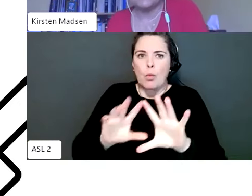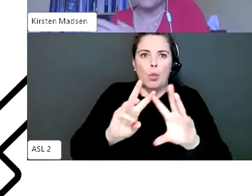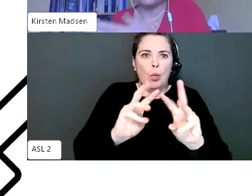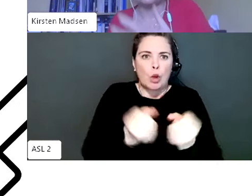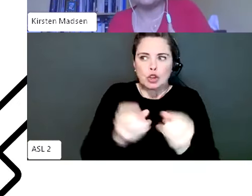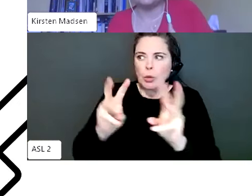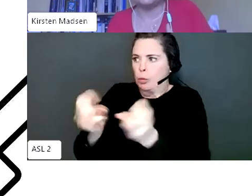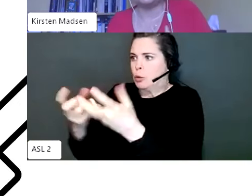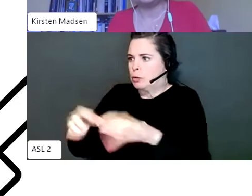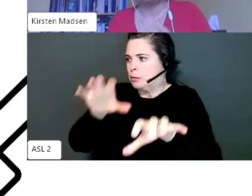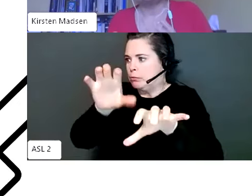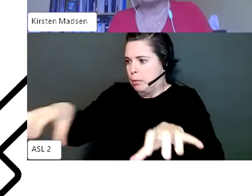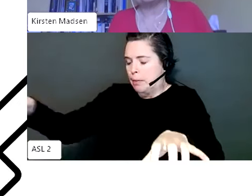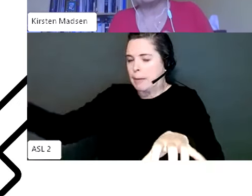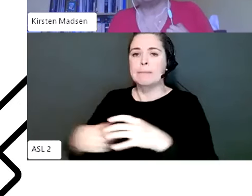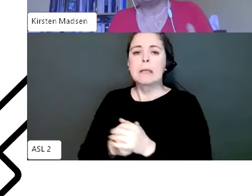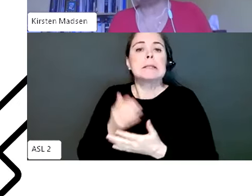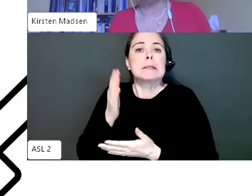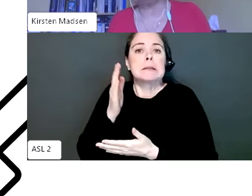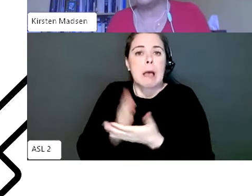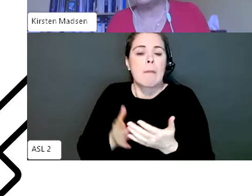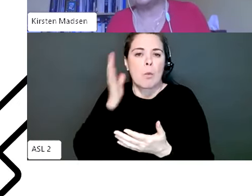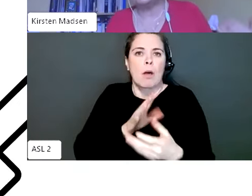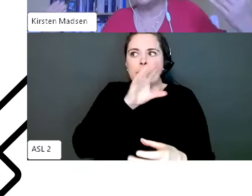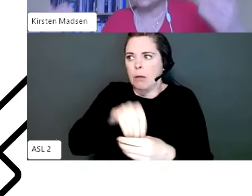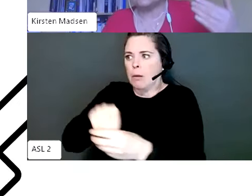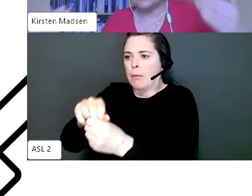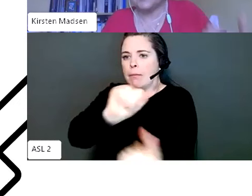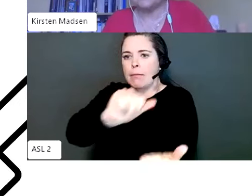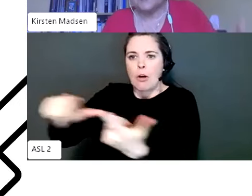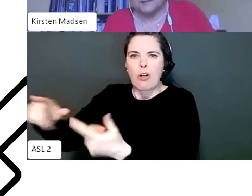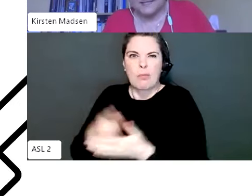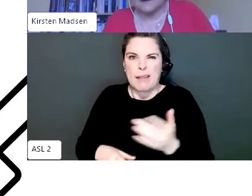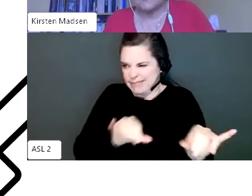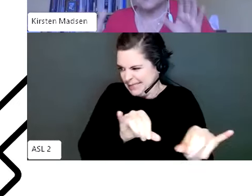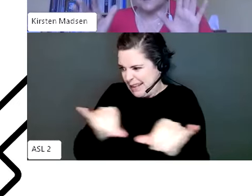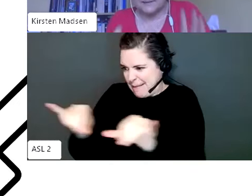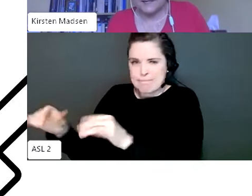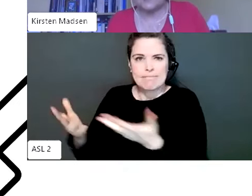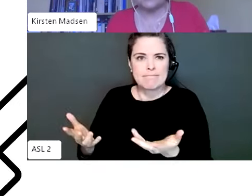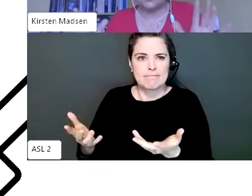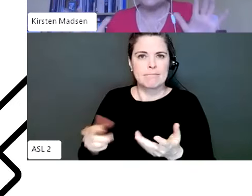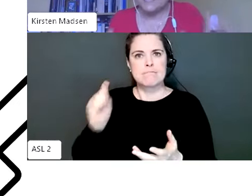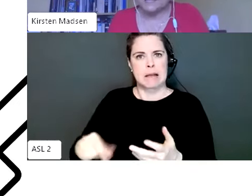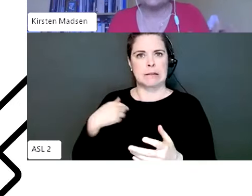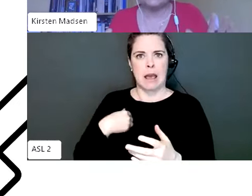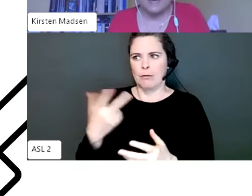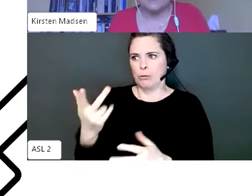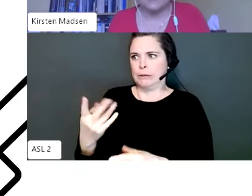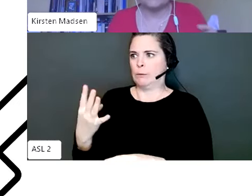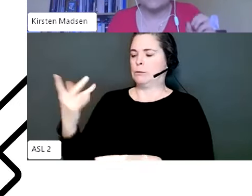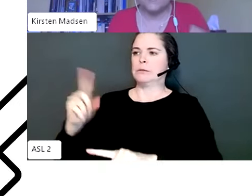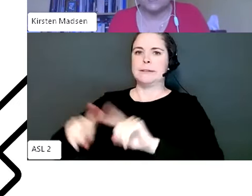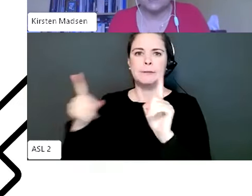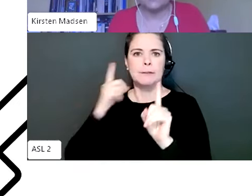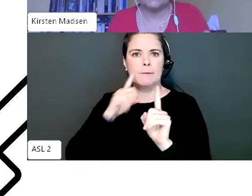workshops that are a repeat, but in all fairness to the participants themselves, so that they know exactly what's happening,